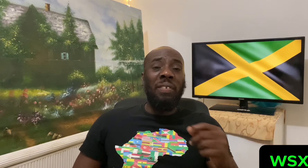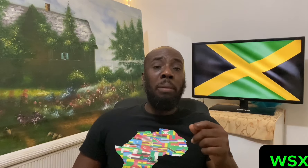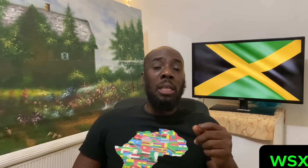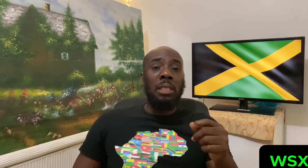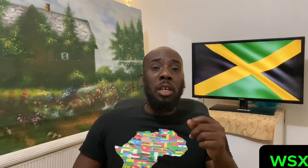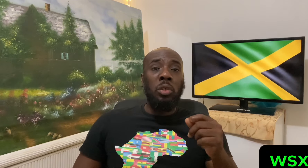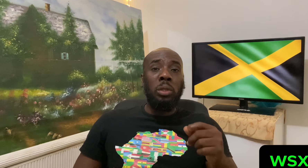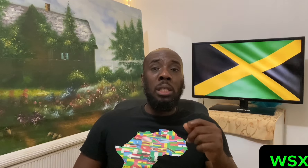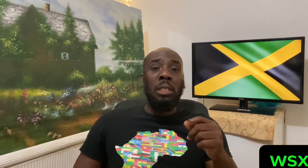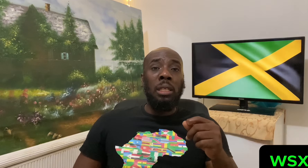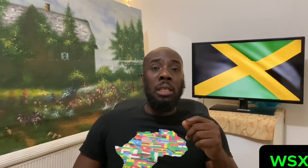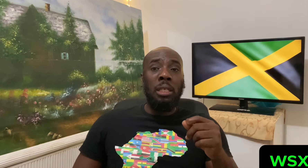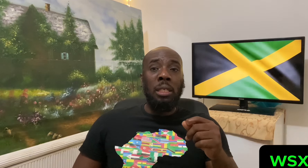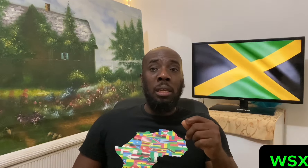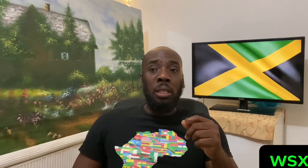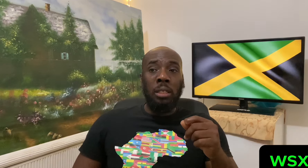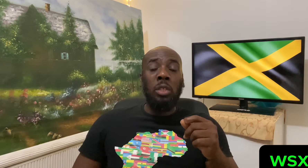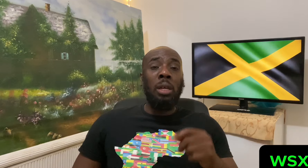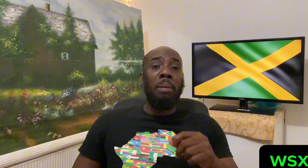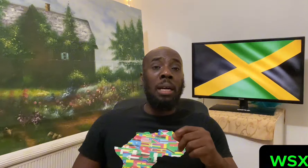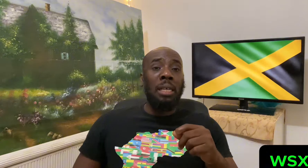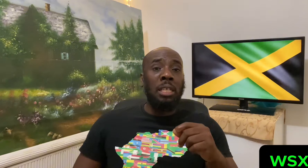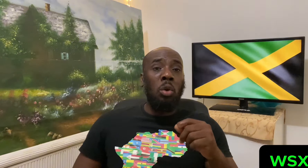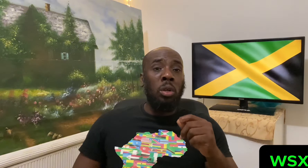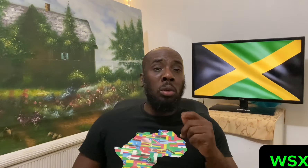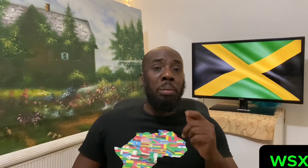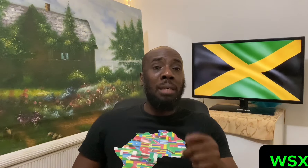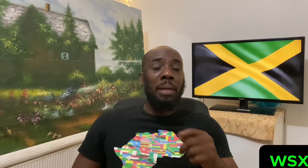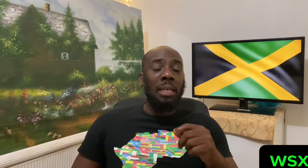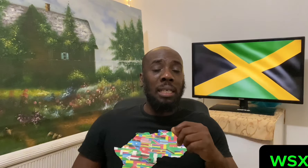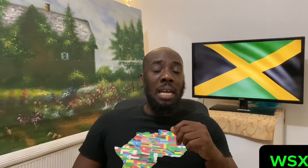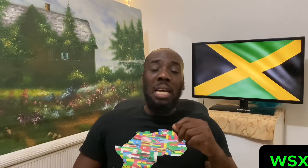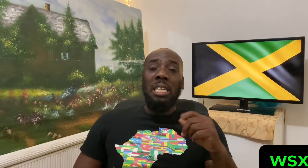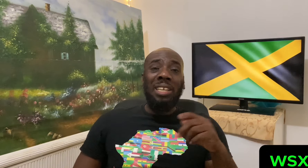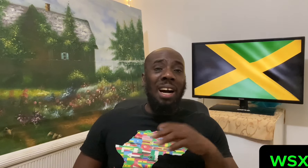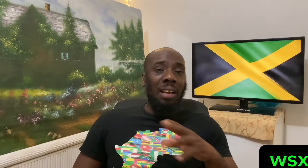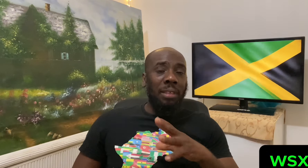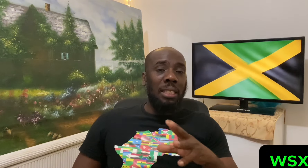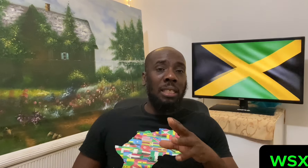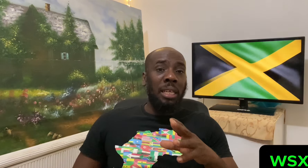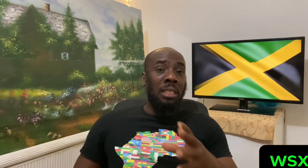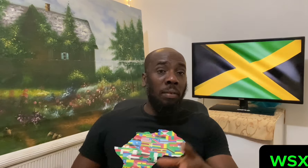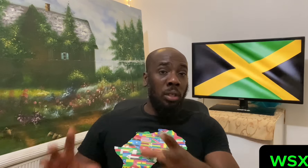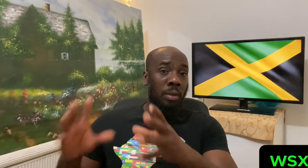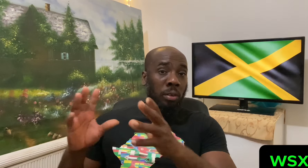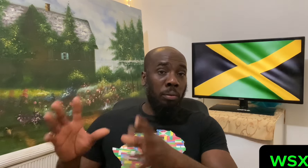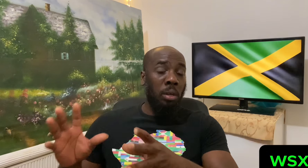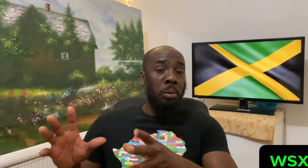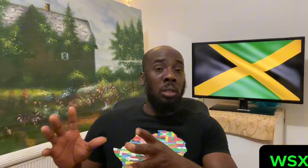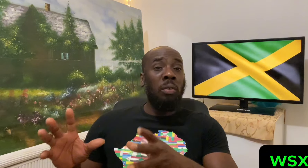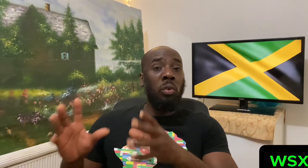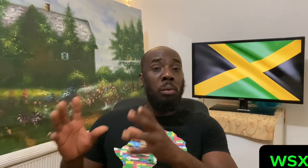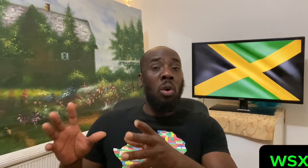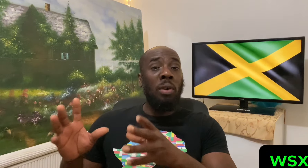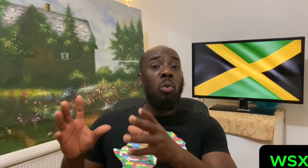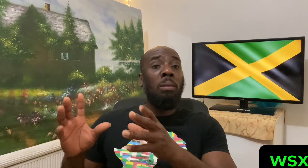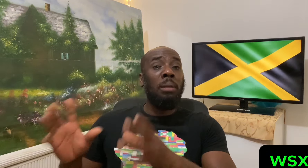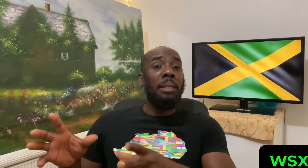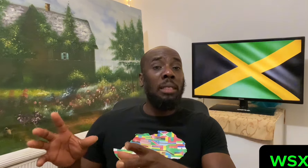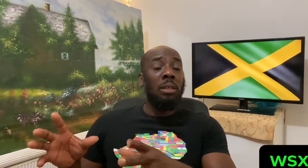The big families are using the central bank as their own piggy bank. So all of this, and they still voted for Ramaphosa